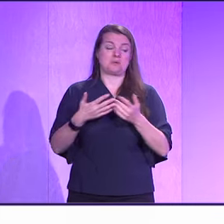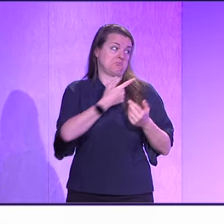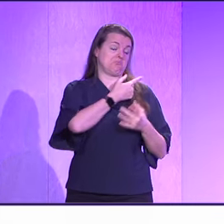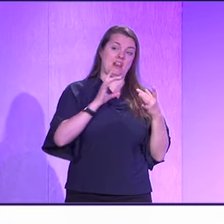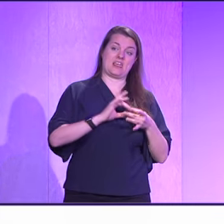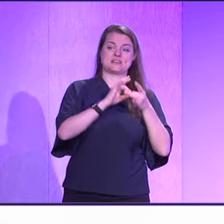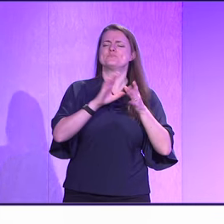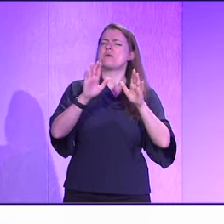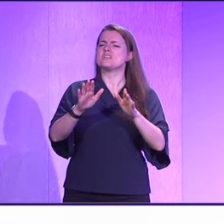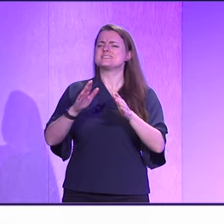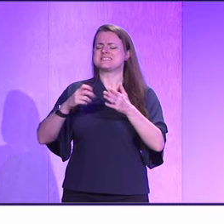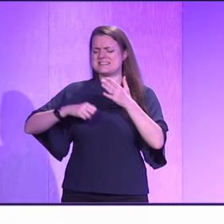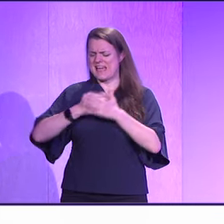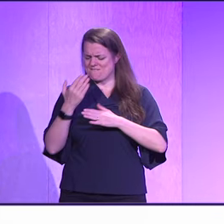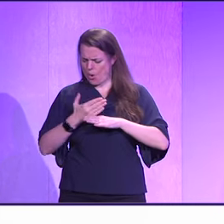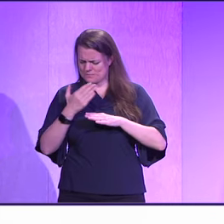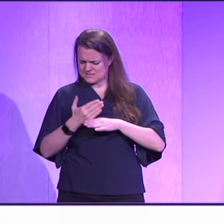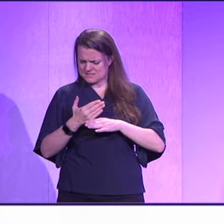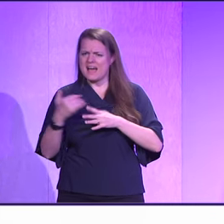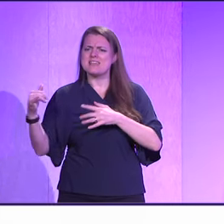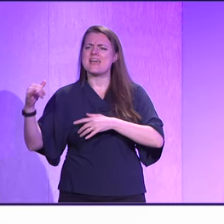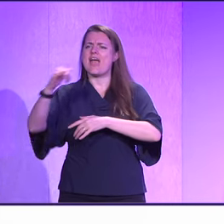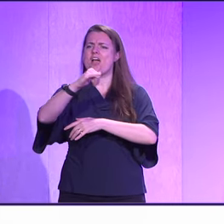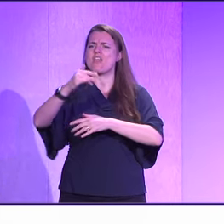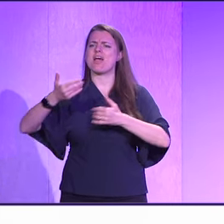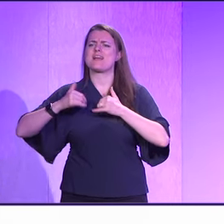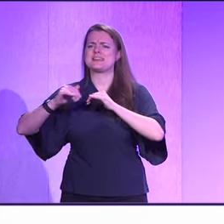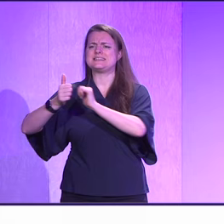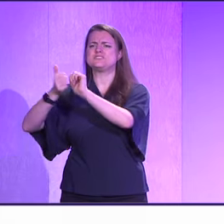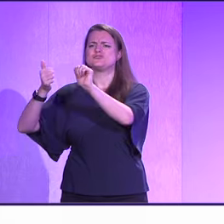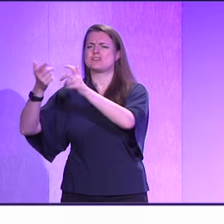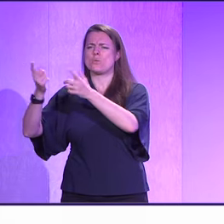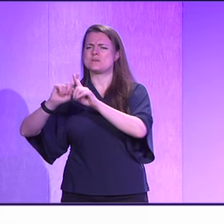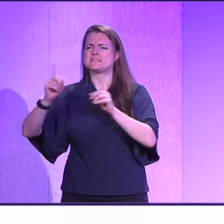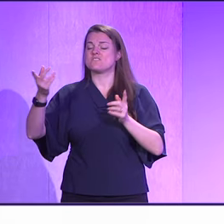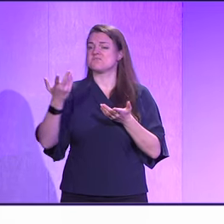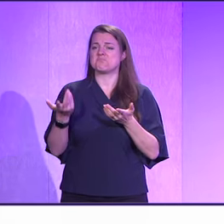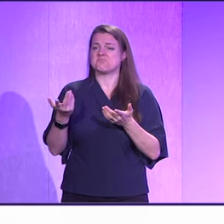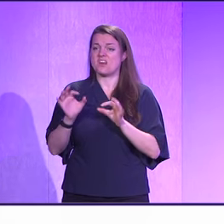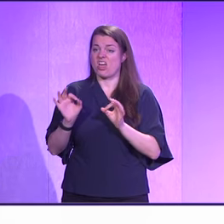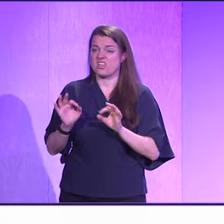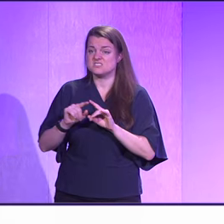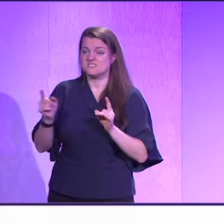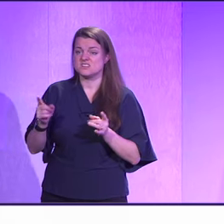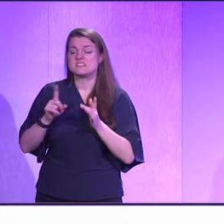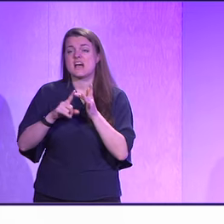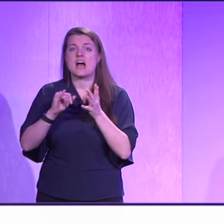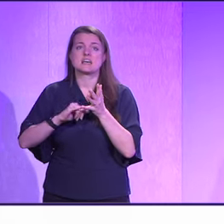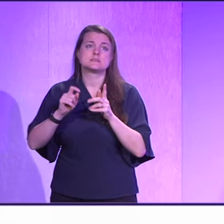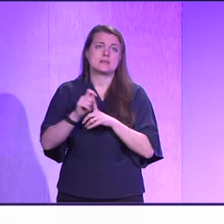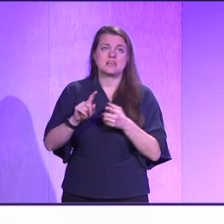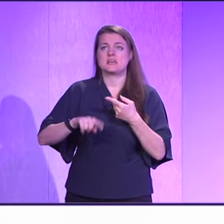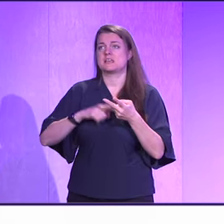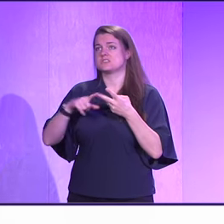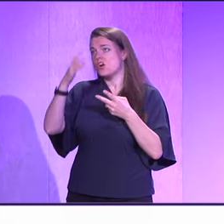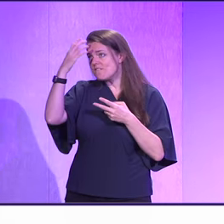different about DevOps and aviation, right? Nothing. DevOps same no matter where you go, whether it's ISPs, it's government,